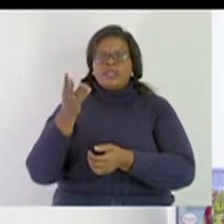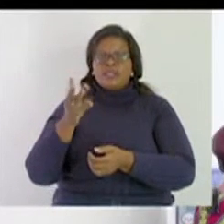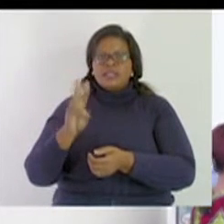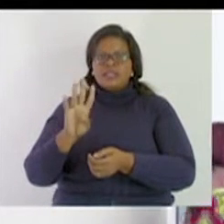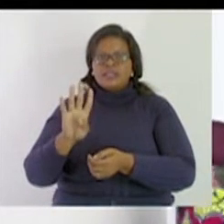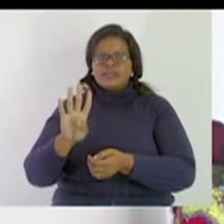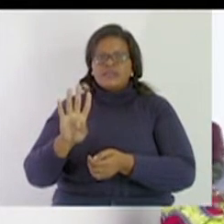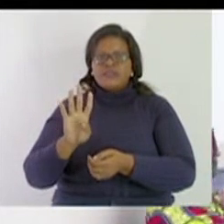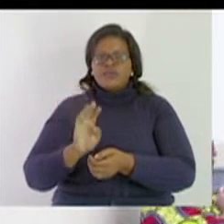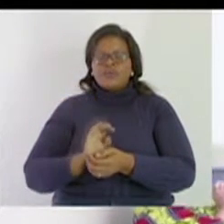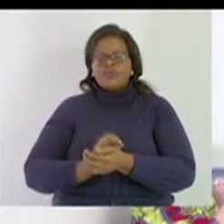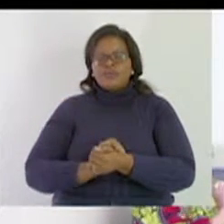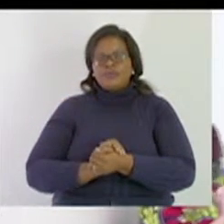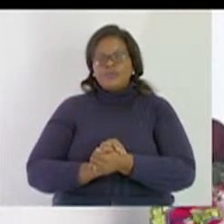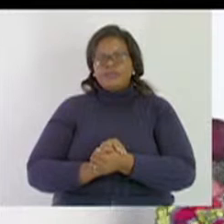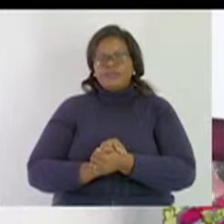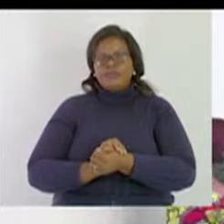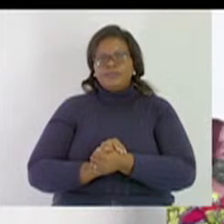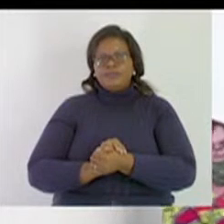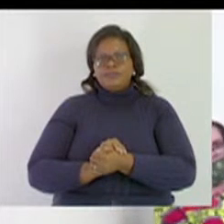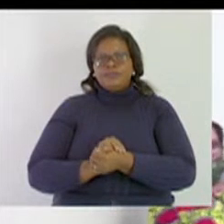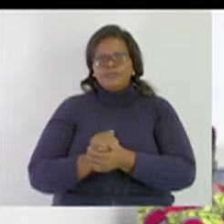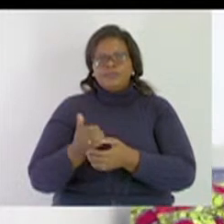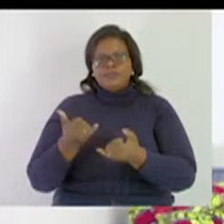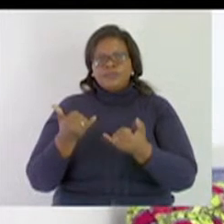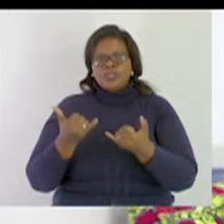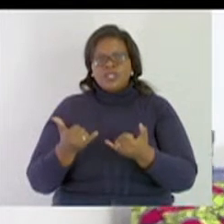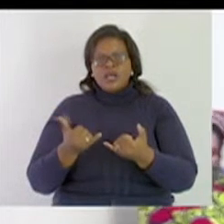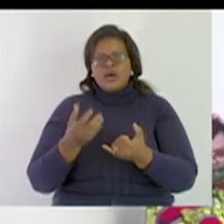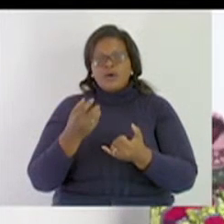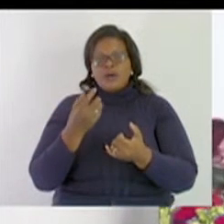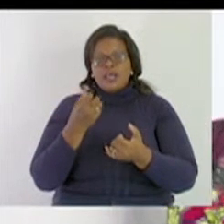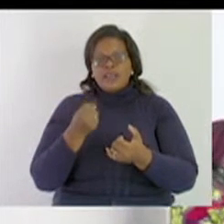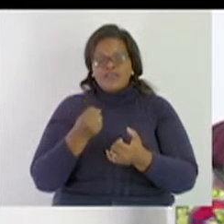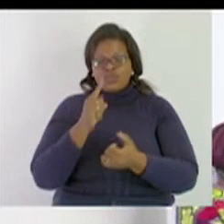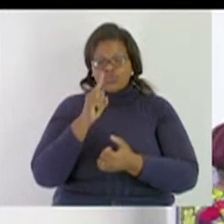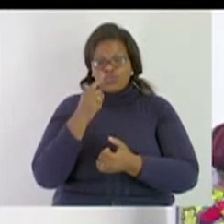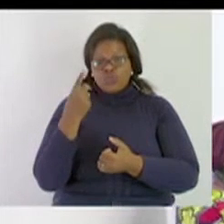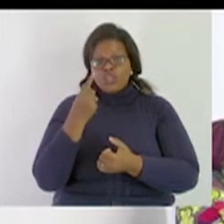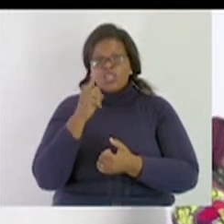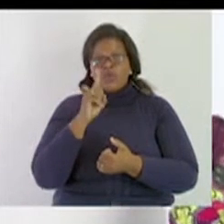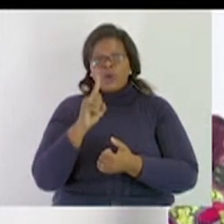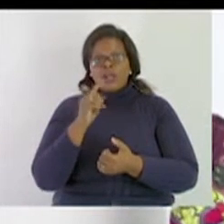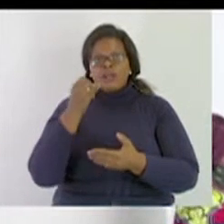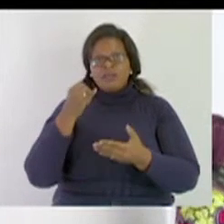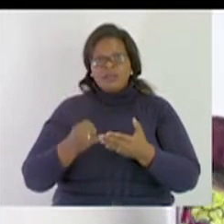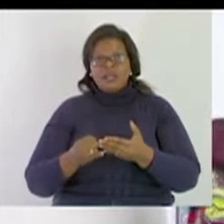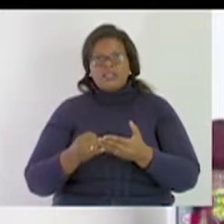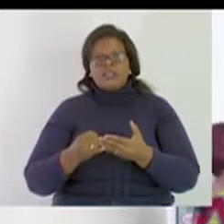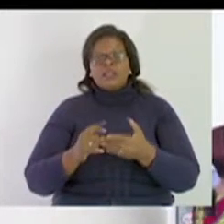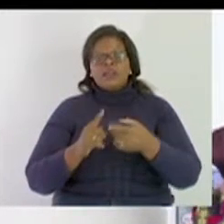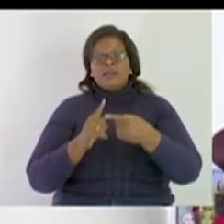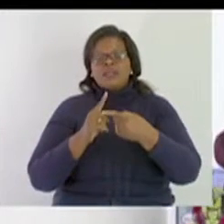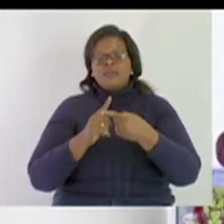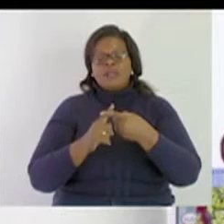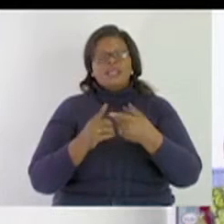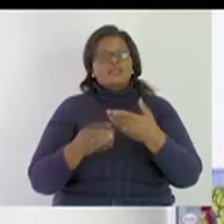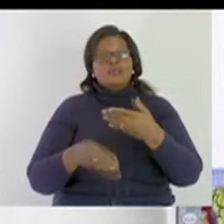64. Right, I only have one operation left, so I will do that